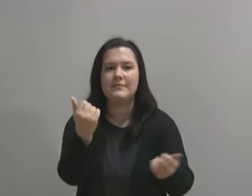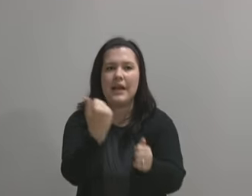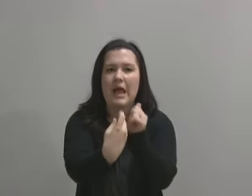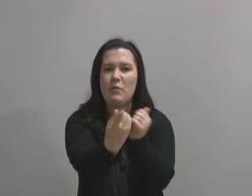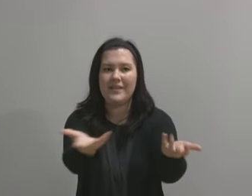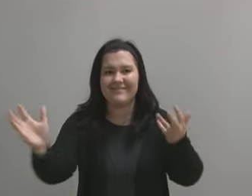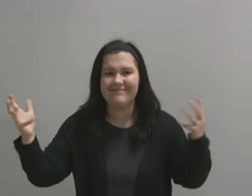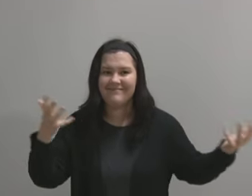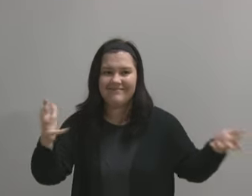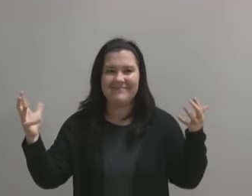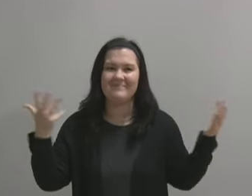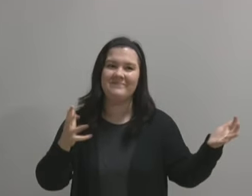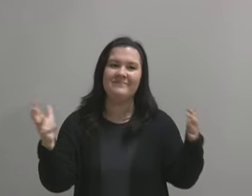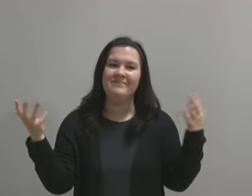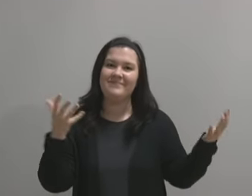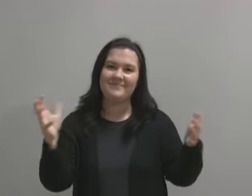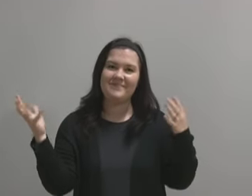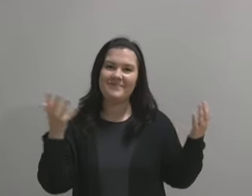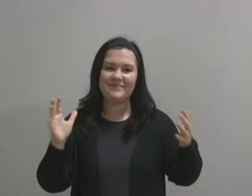of applause.